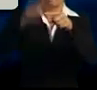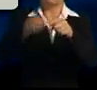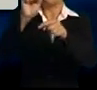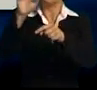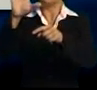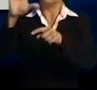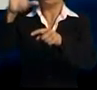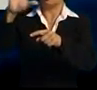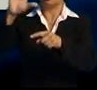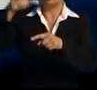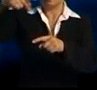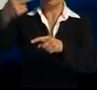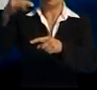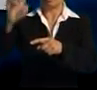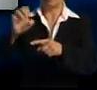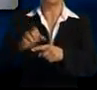sulfides respectively.